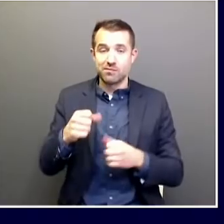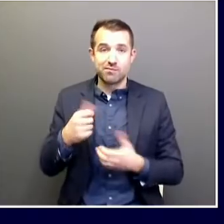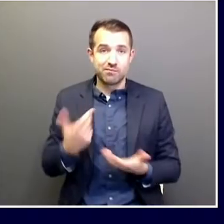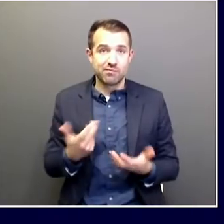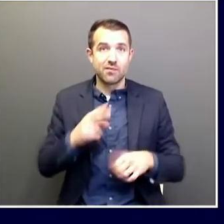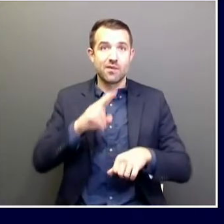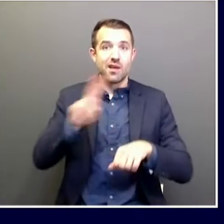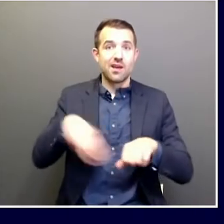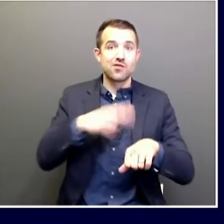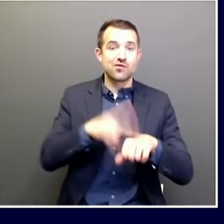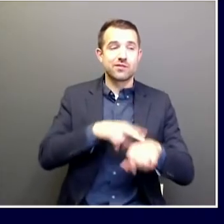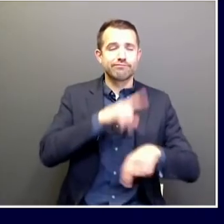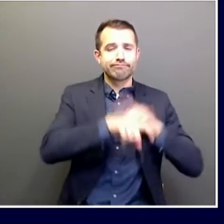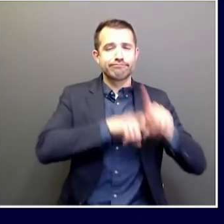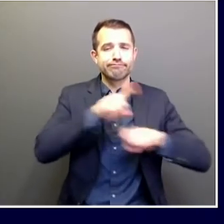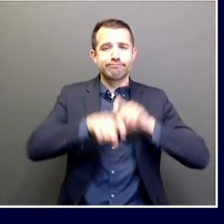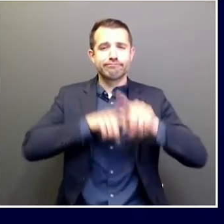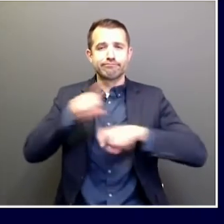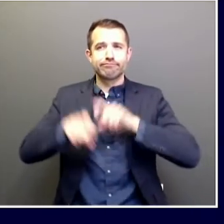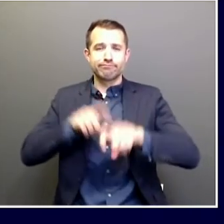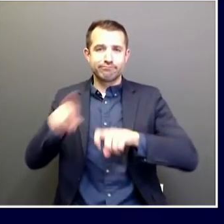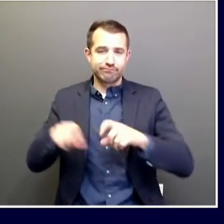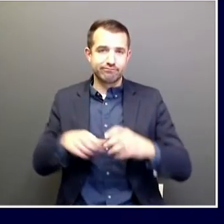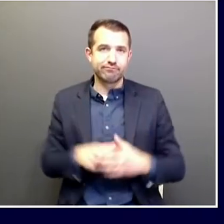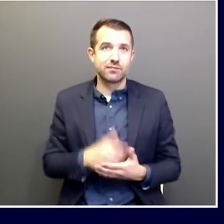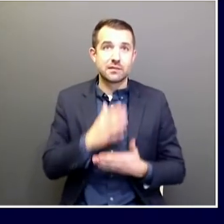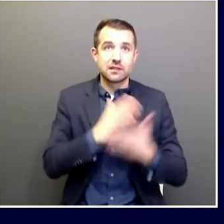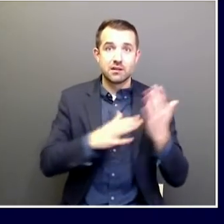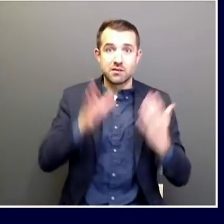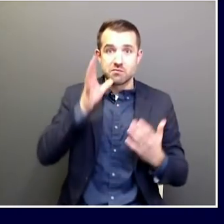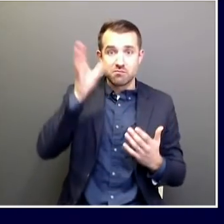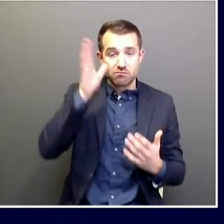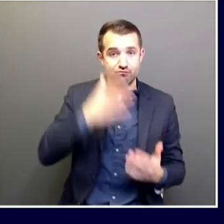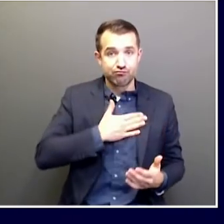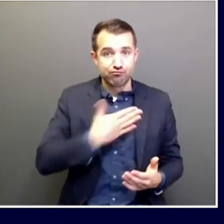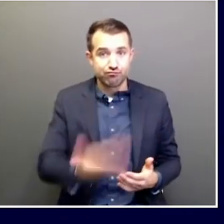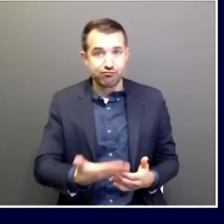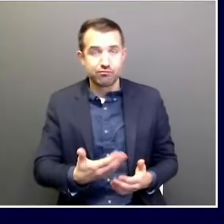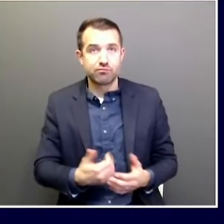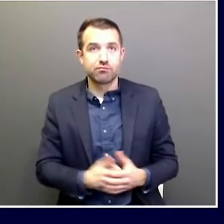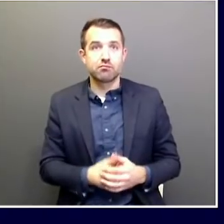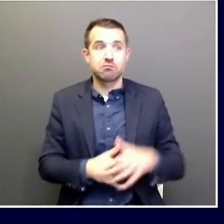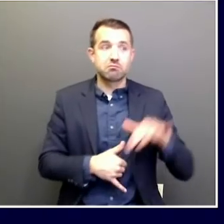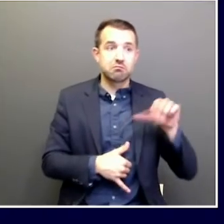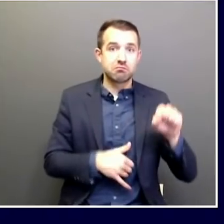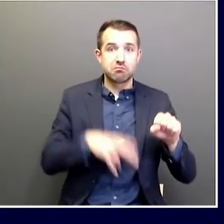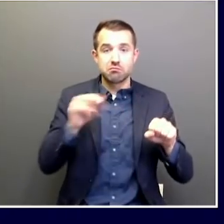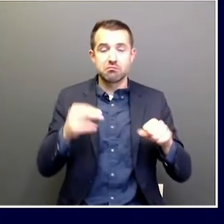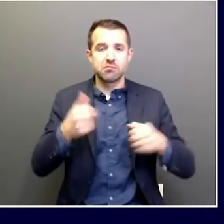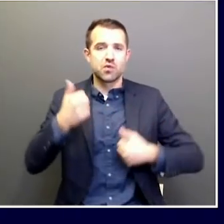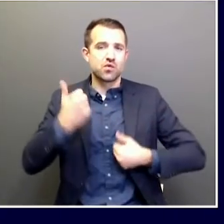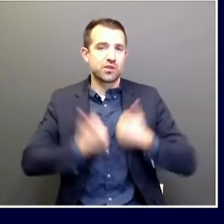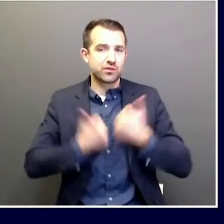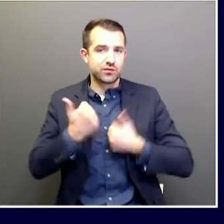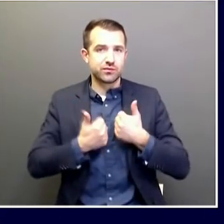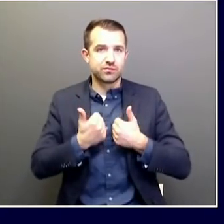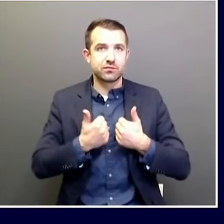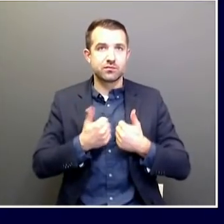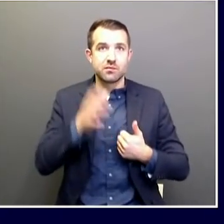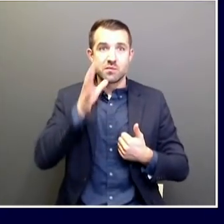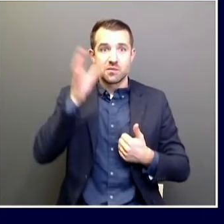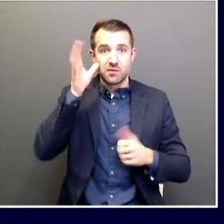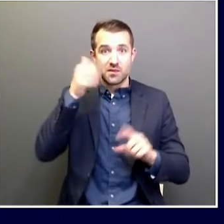parental willingness to vaccinate their kids if the parents are vaccinated versus unvaccinated. It won't surprise you to hear